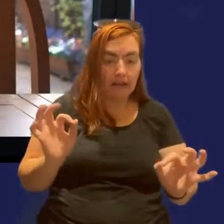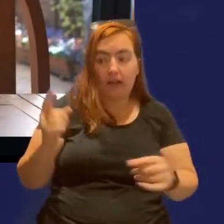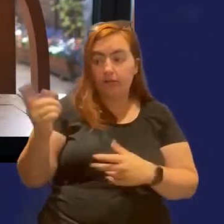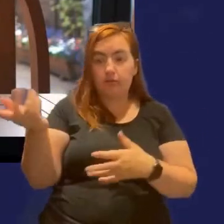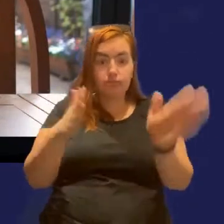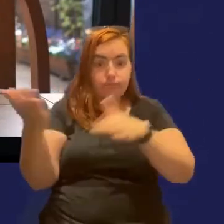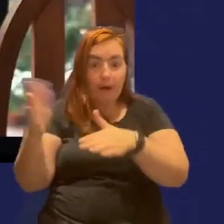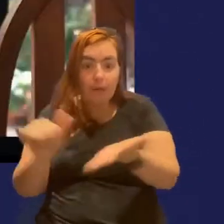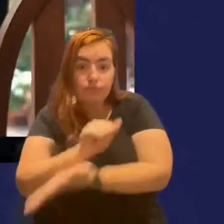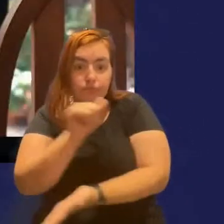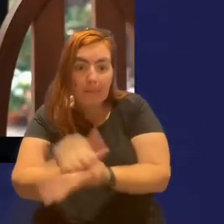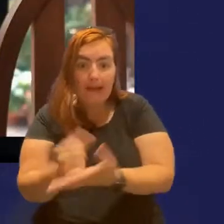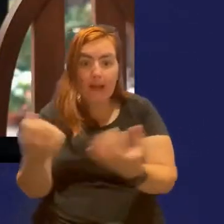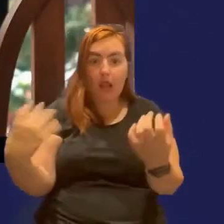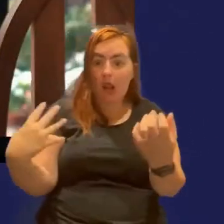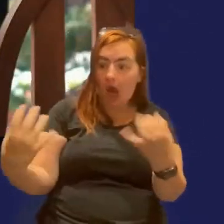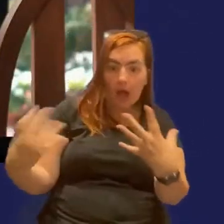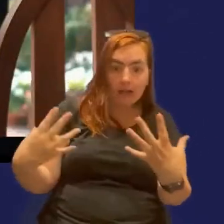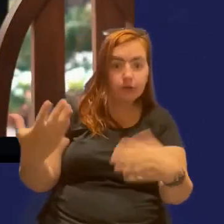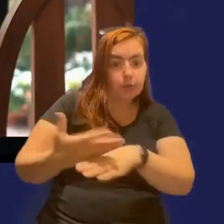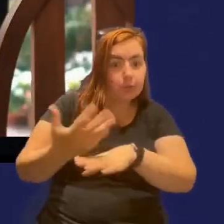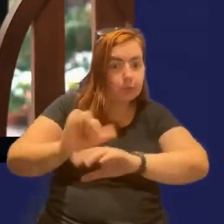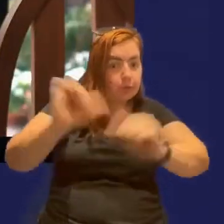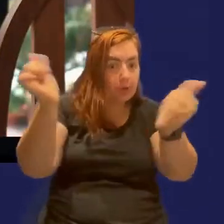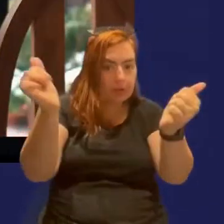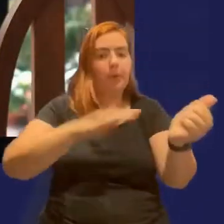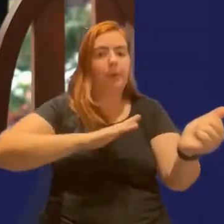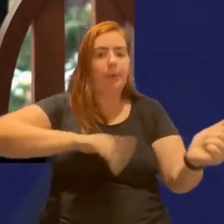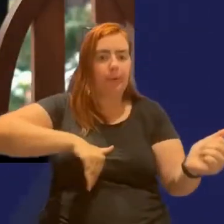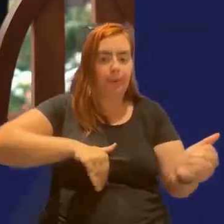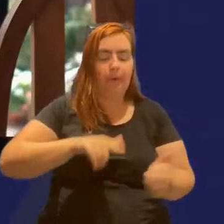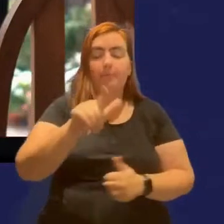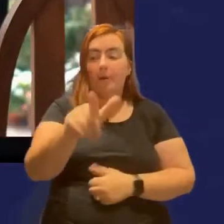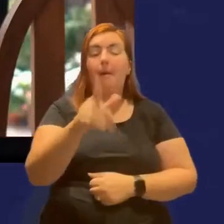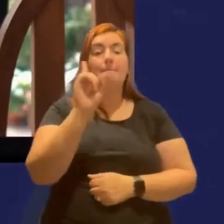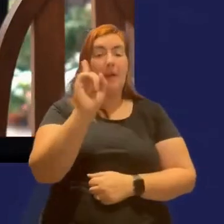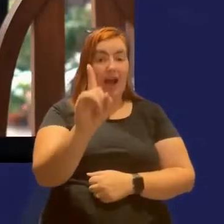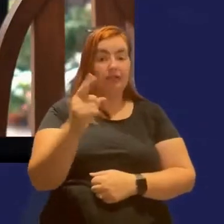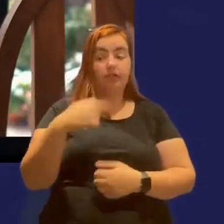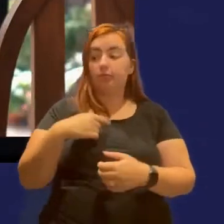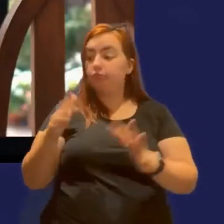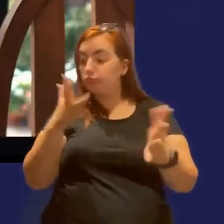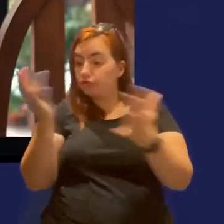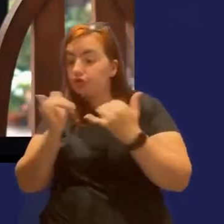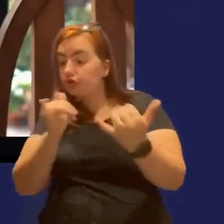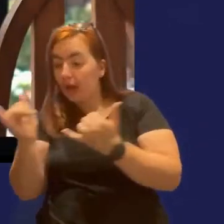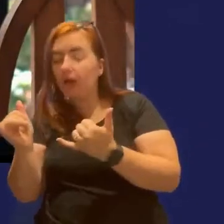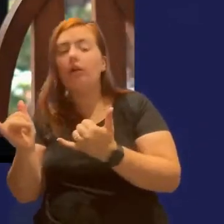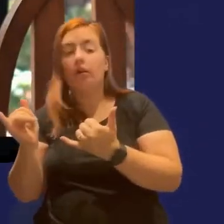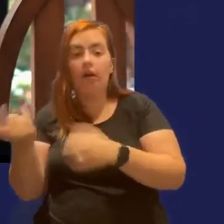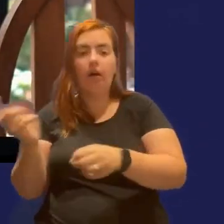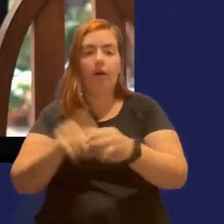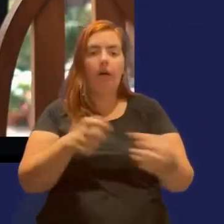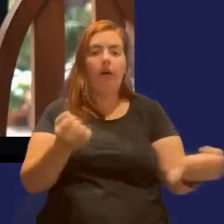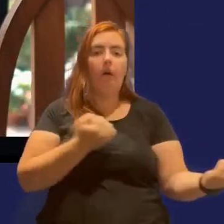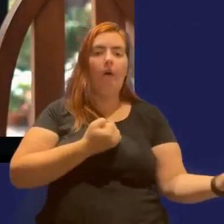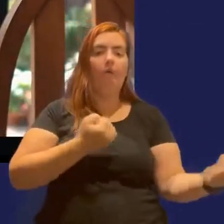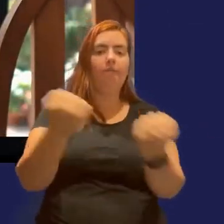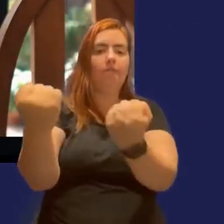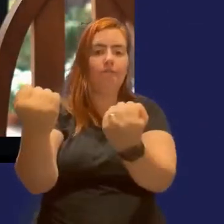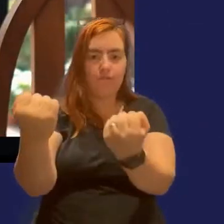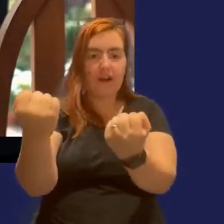loaded properly. But once I've set off, I need to focus on the road ahead, not spending the entire journey checking in